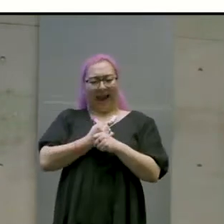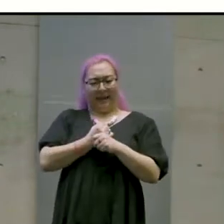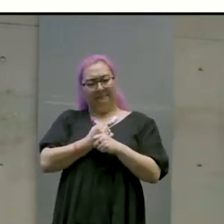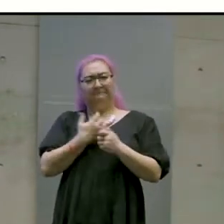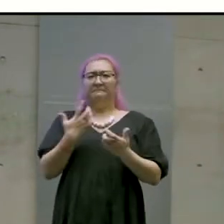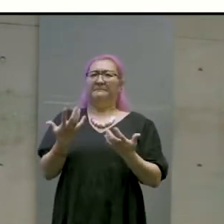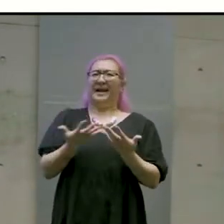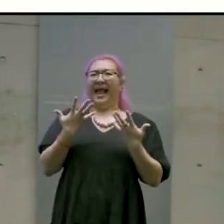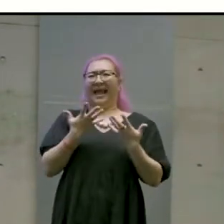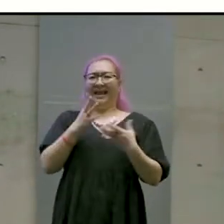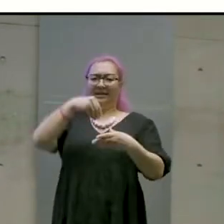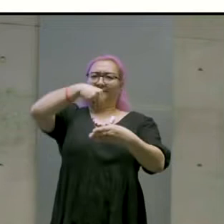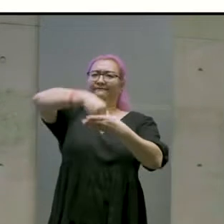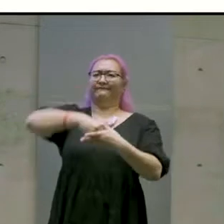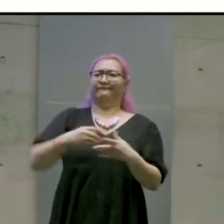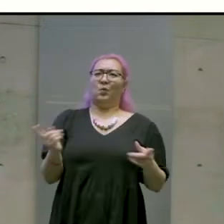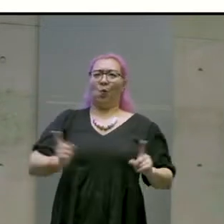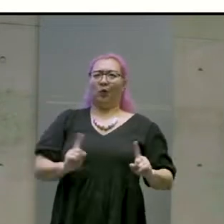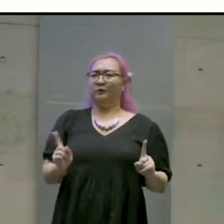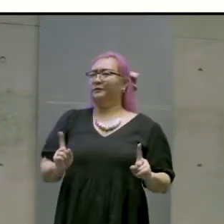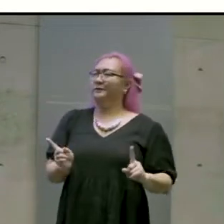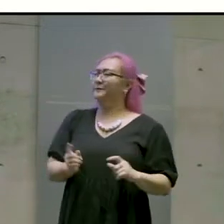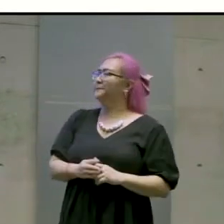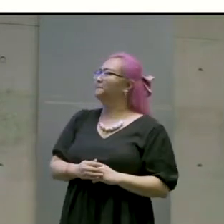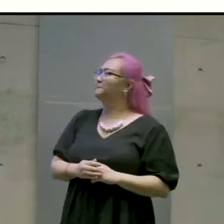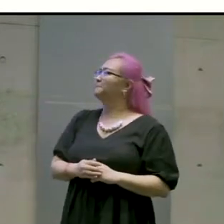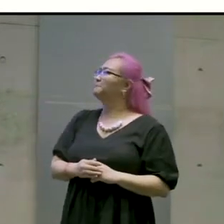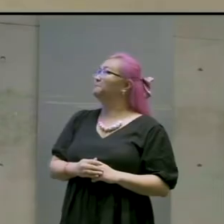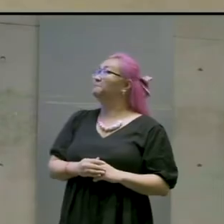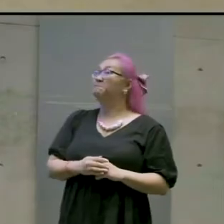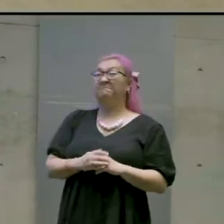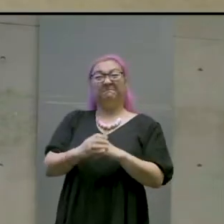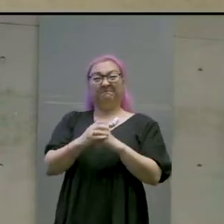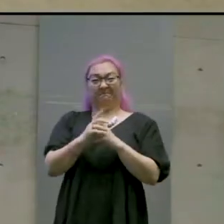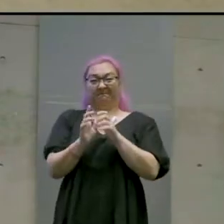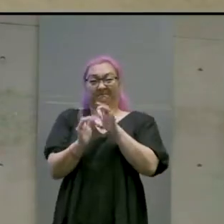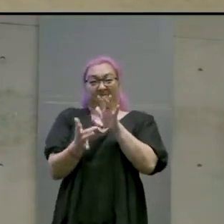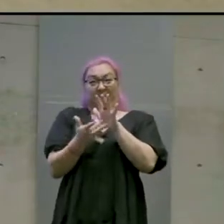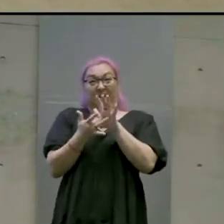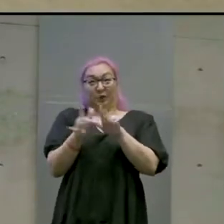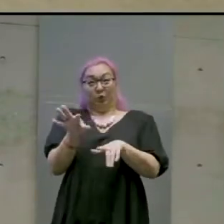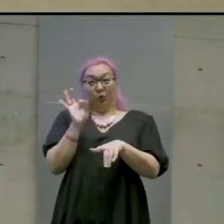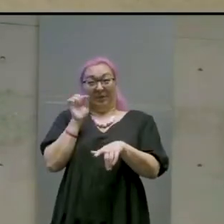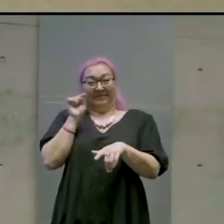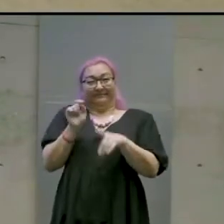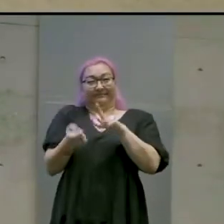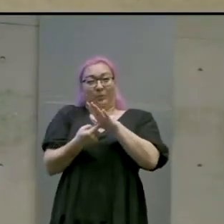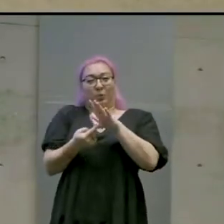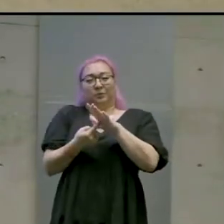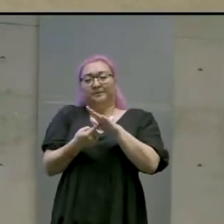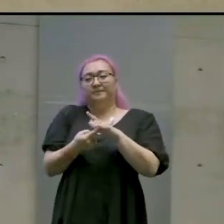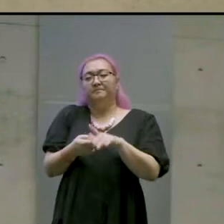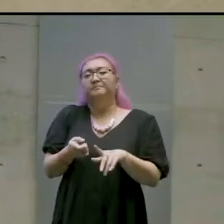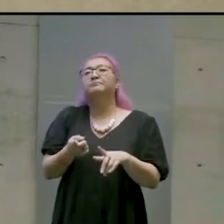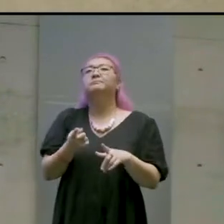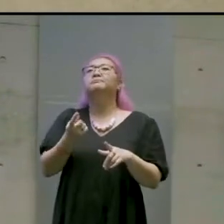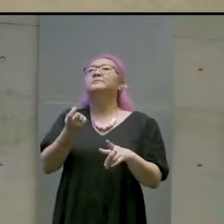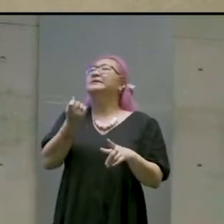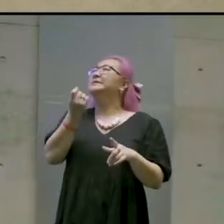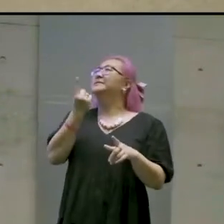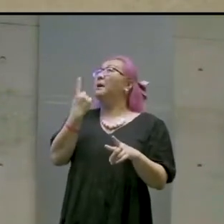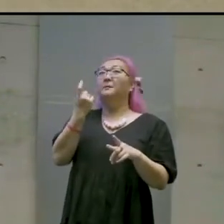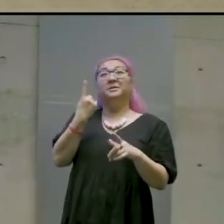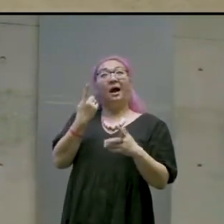You're not going to be surprised to hear me say that it's mostly in the choice. But also, sometimes it's in the context,